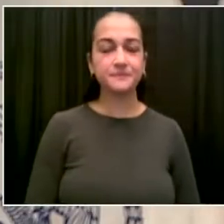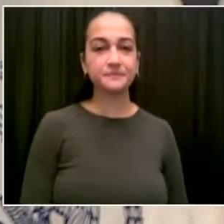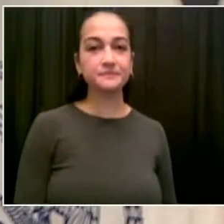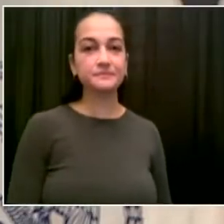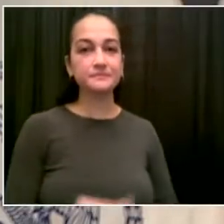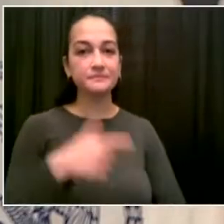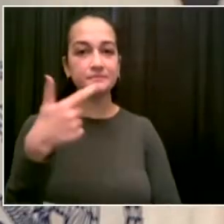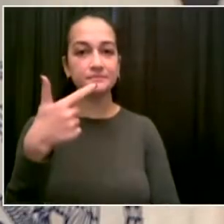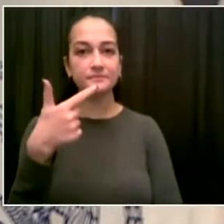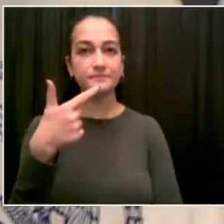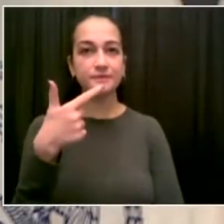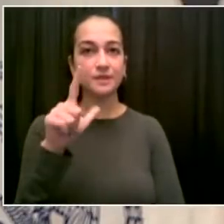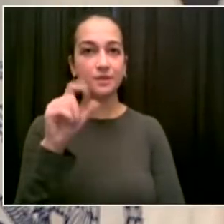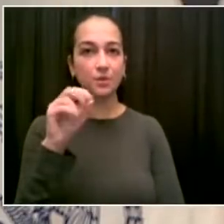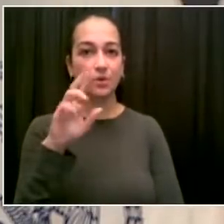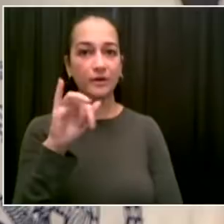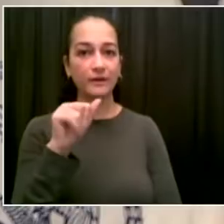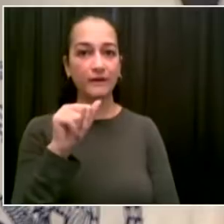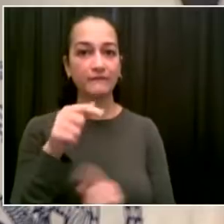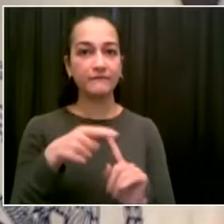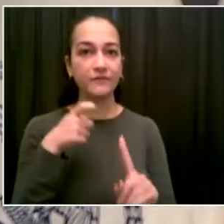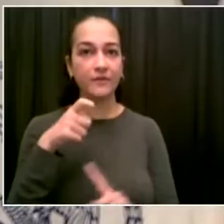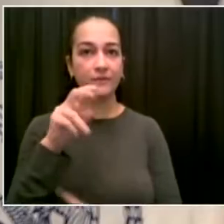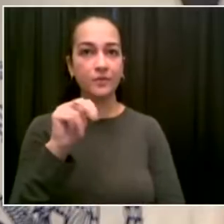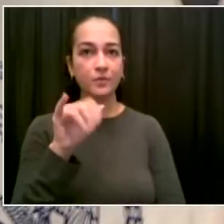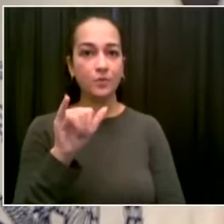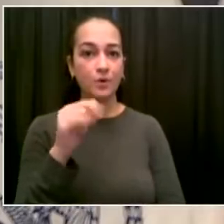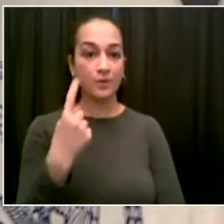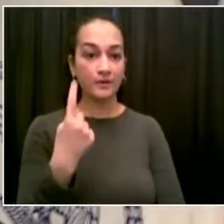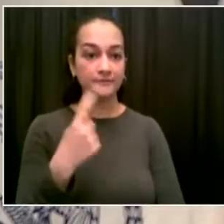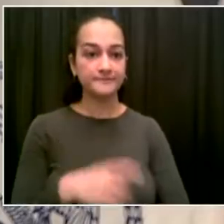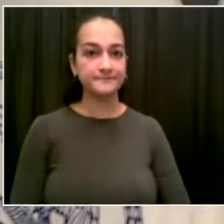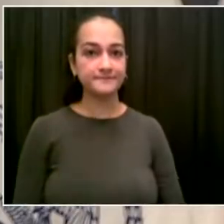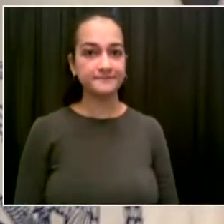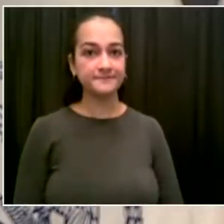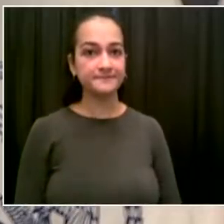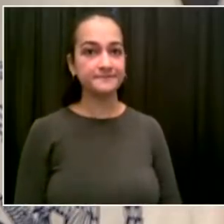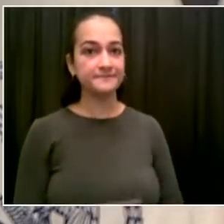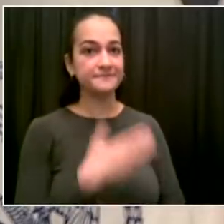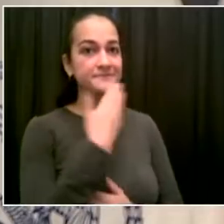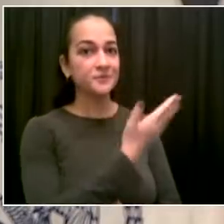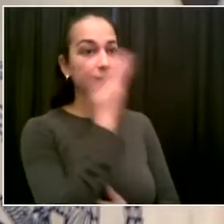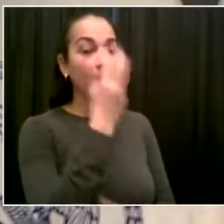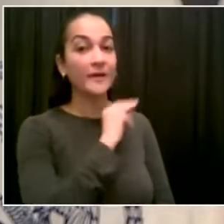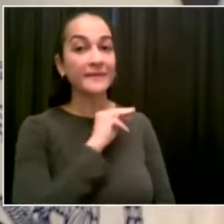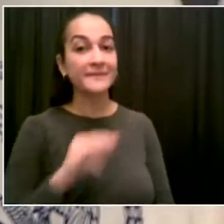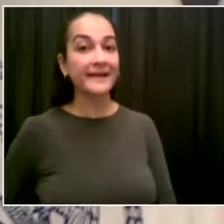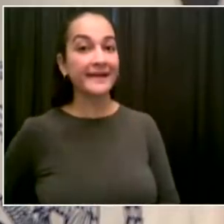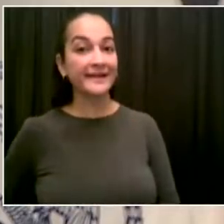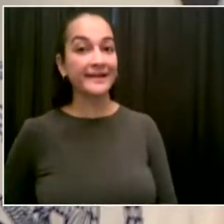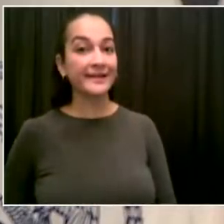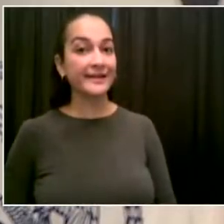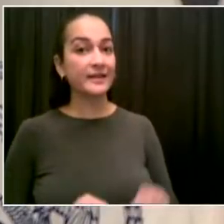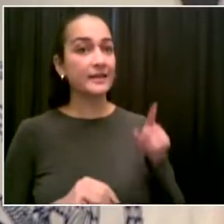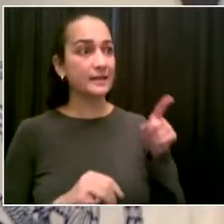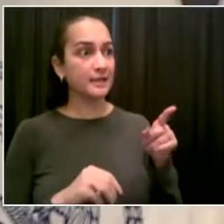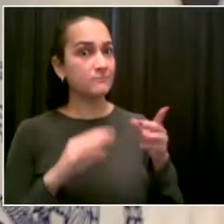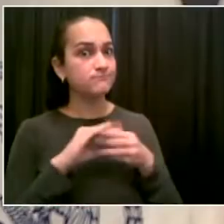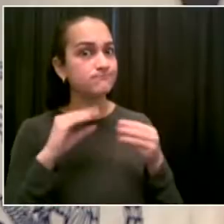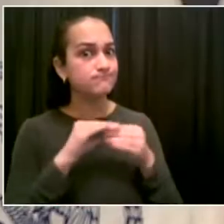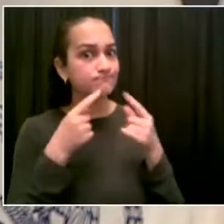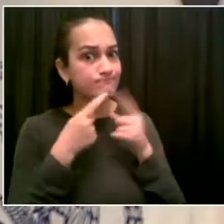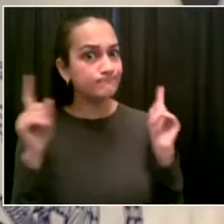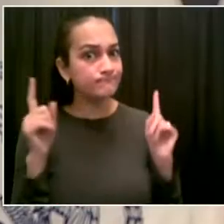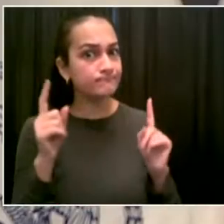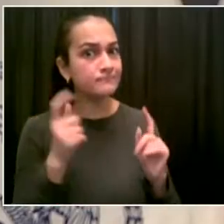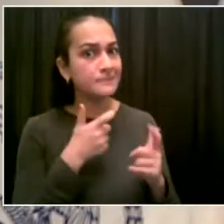Good morning, Mr. Mayor. This is a very interesting announcement, and I hear that you want workers back to work and the city to open up, but you're still not letting us